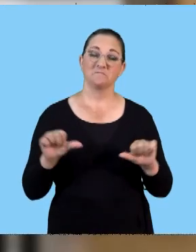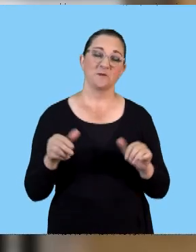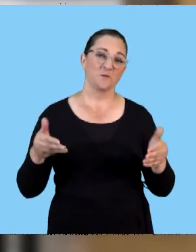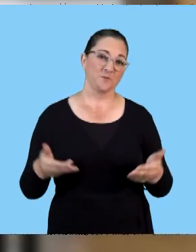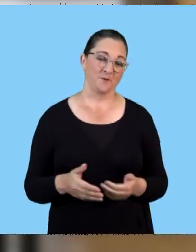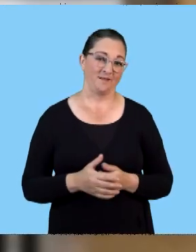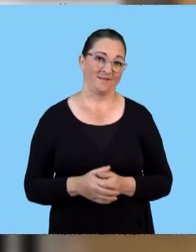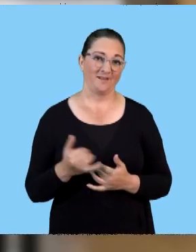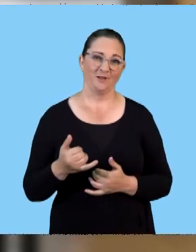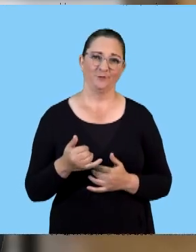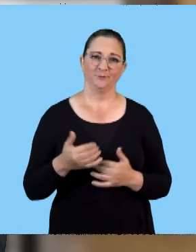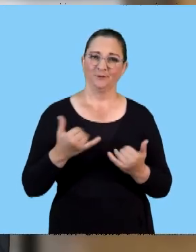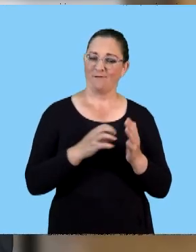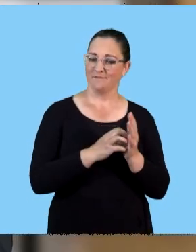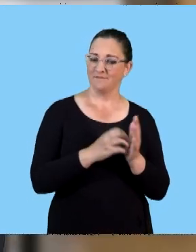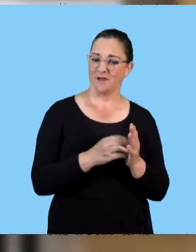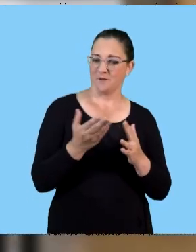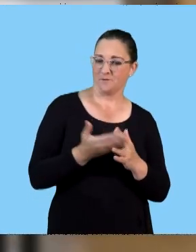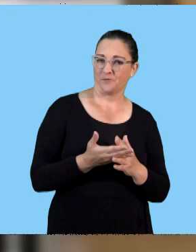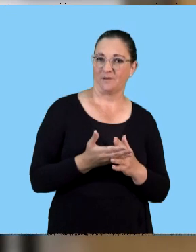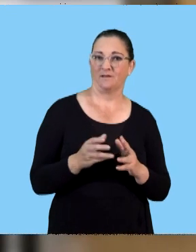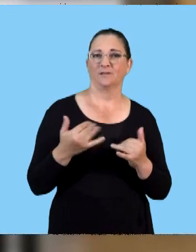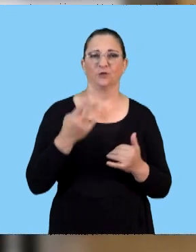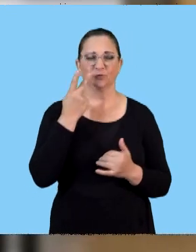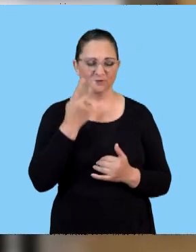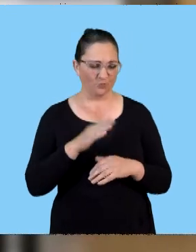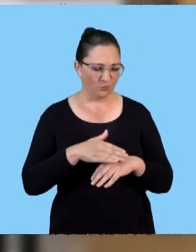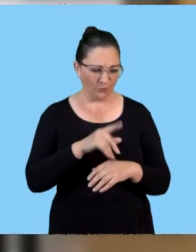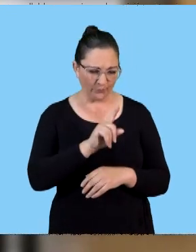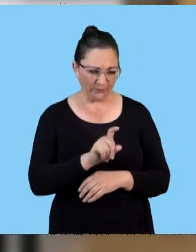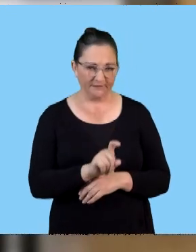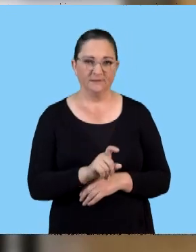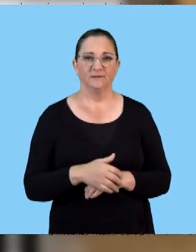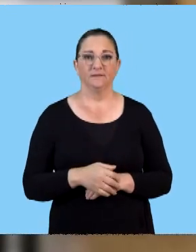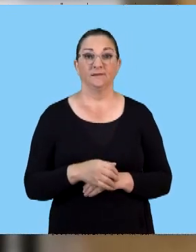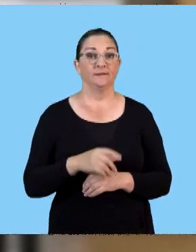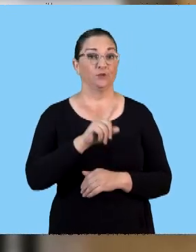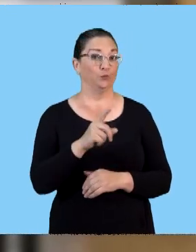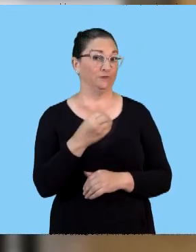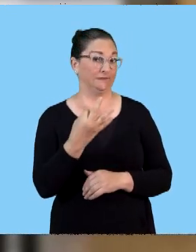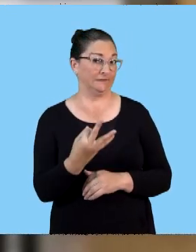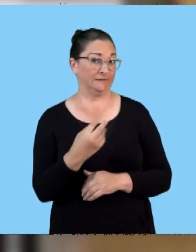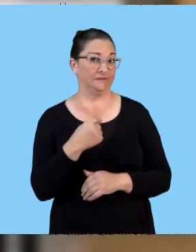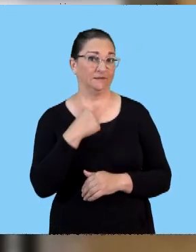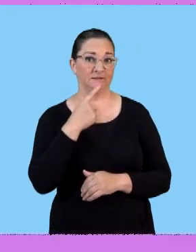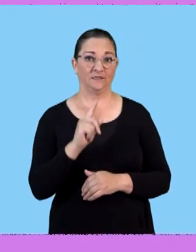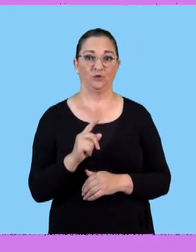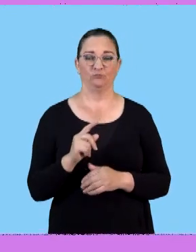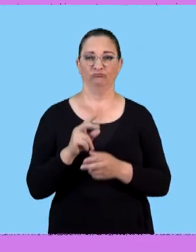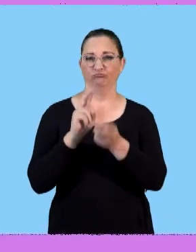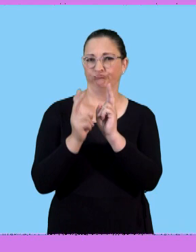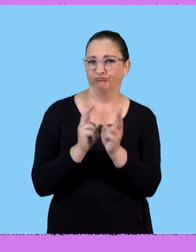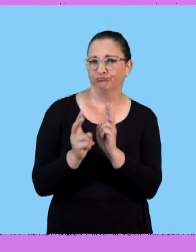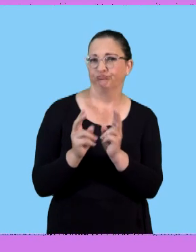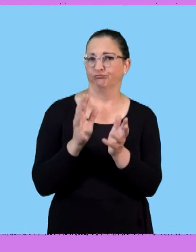Guys, welcome back after that short advert break. Let us now look at another question. So here at question number 3, we are saying soccer is a